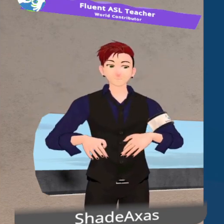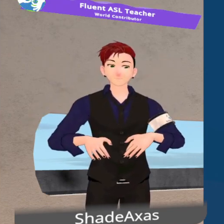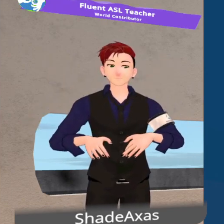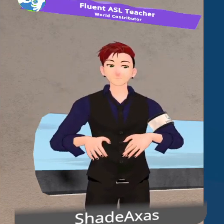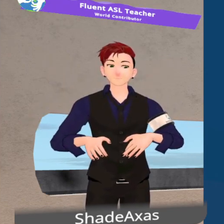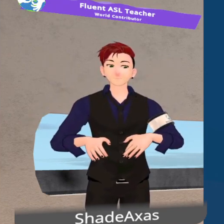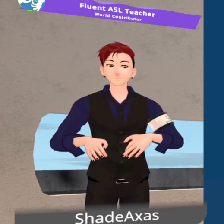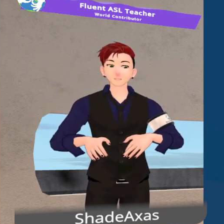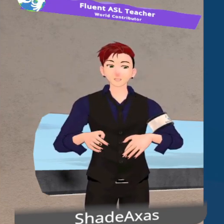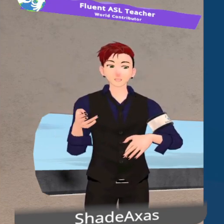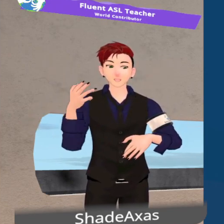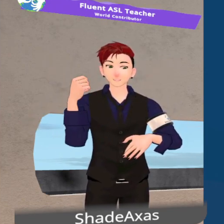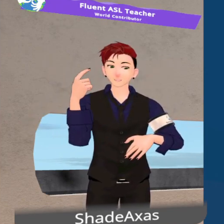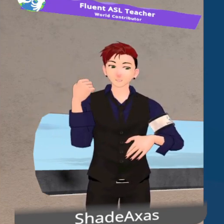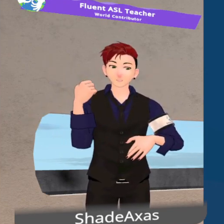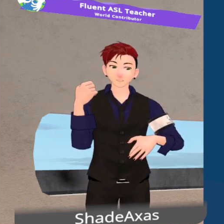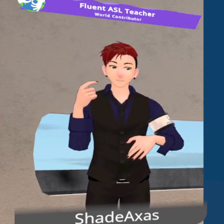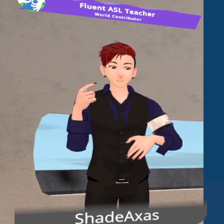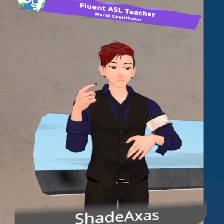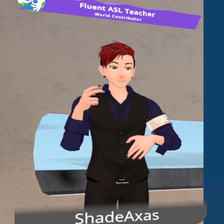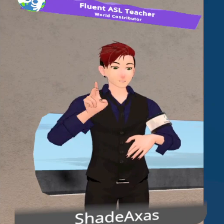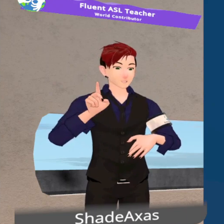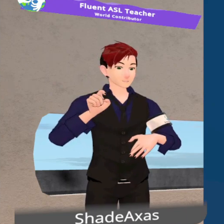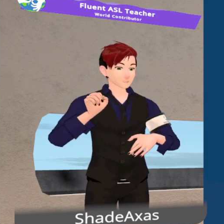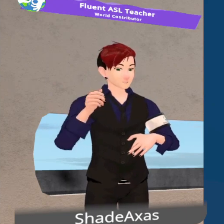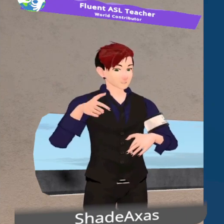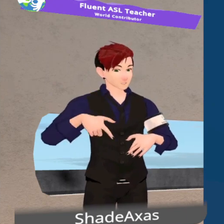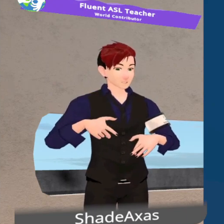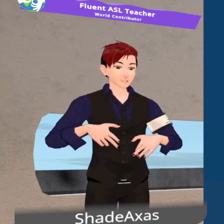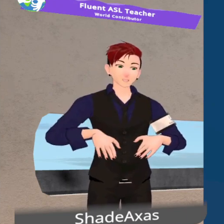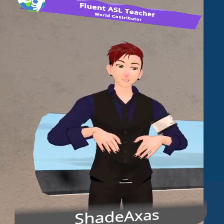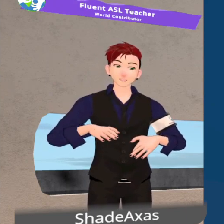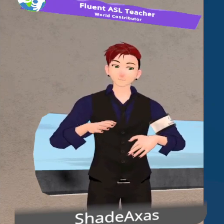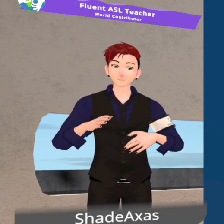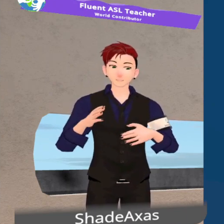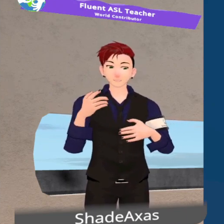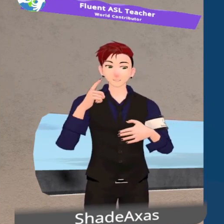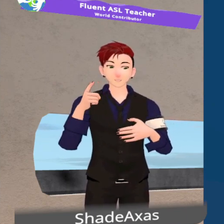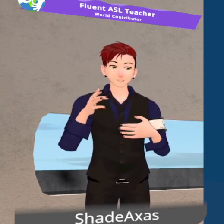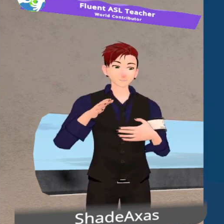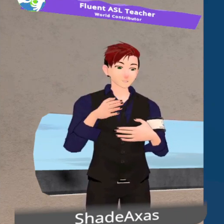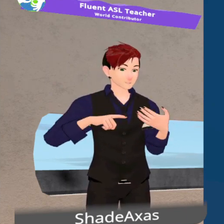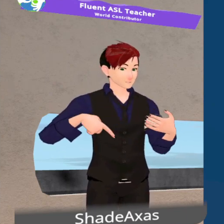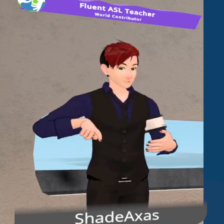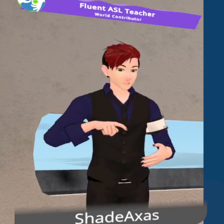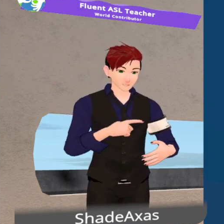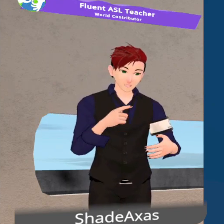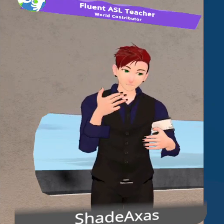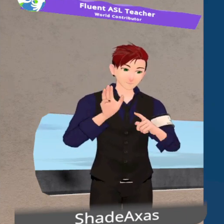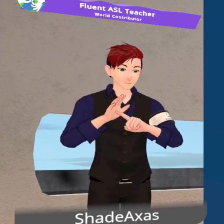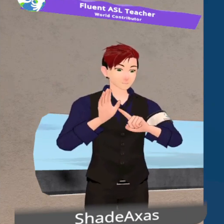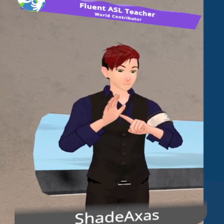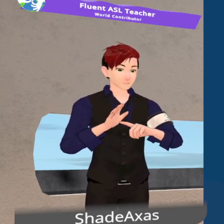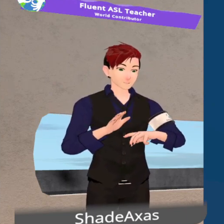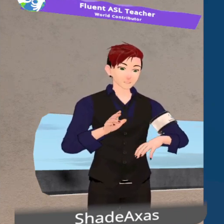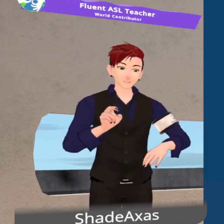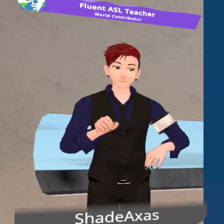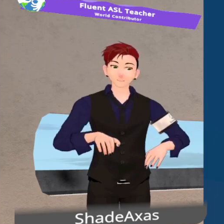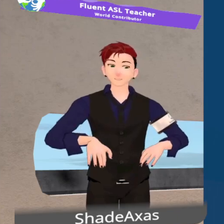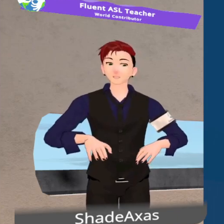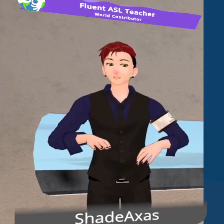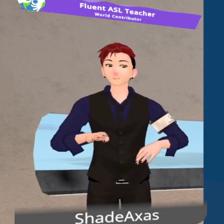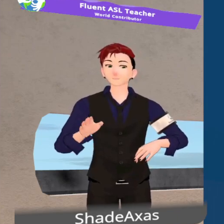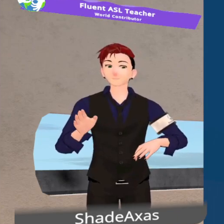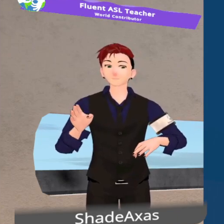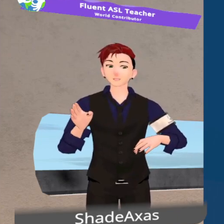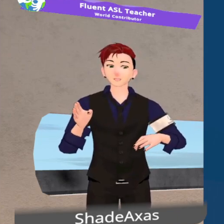theme. I know recently he did one for VRCon. He's done ones for Among Us whenever it was super popular